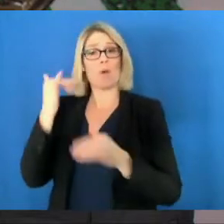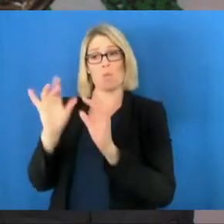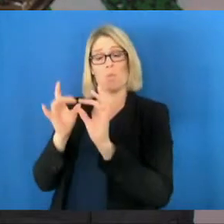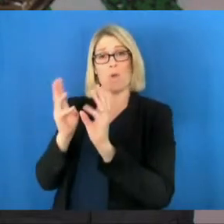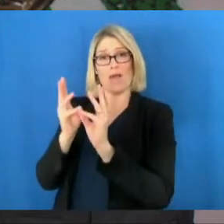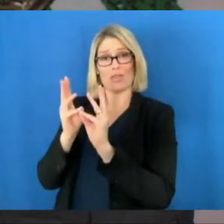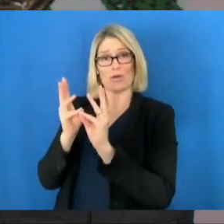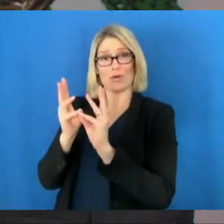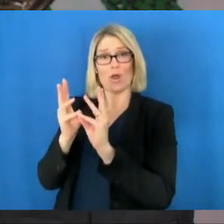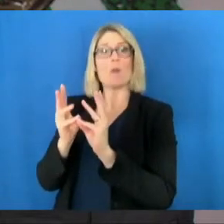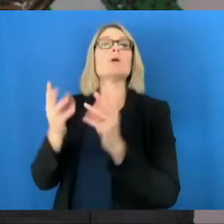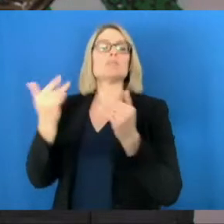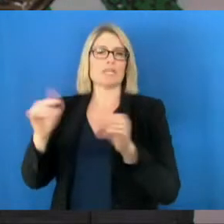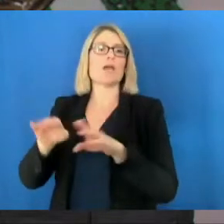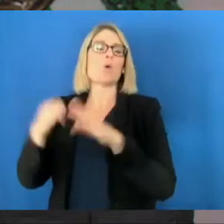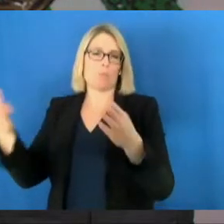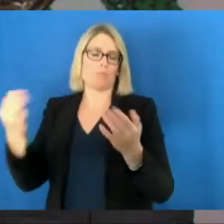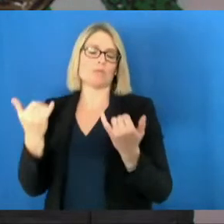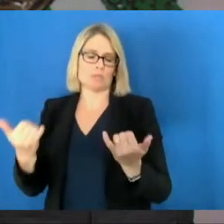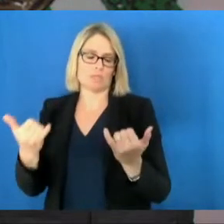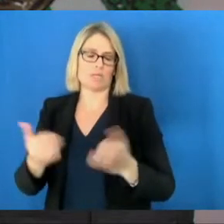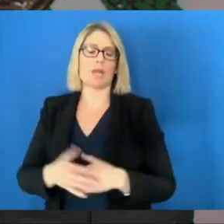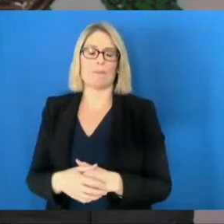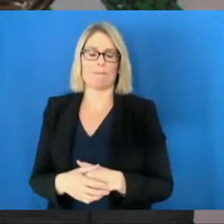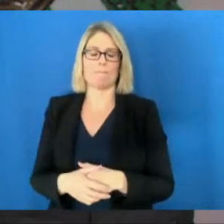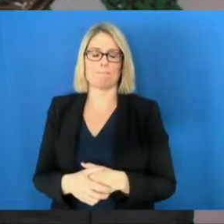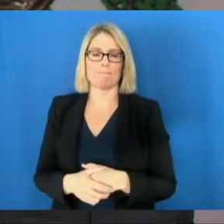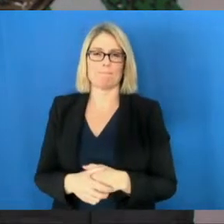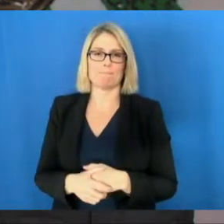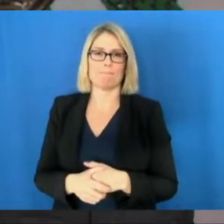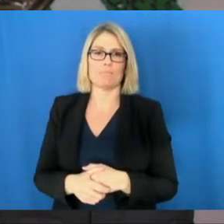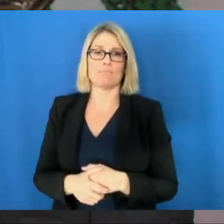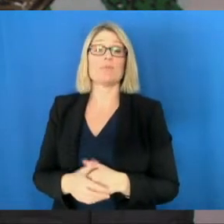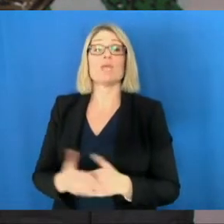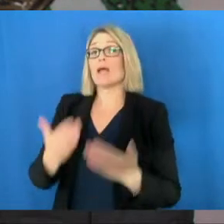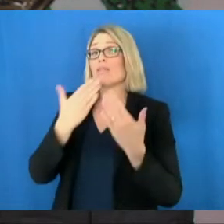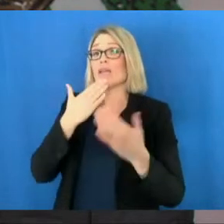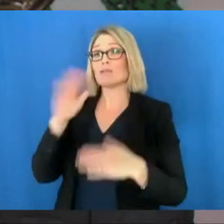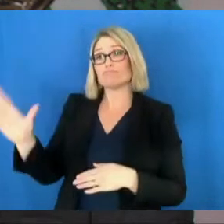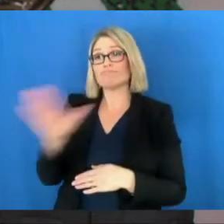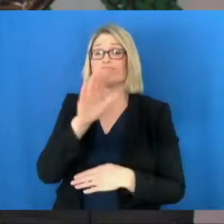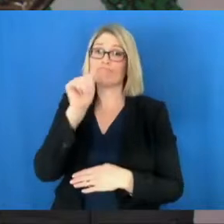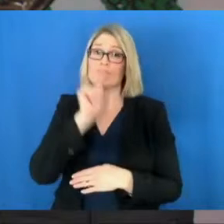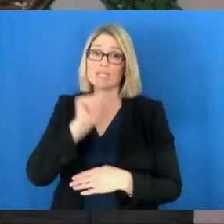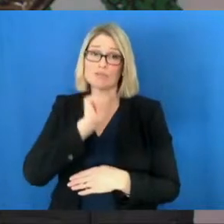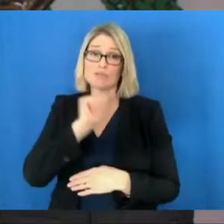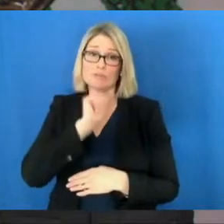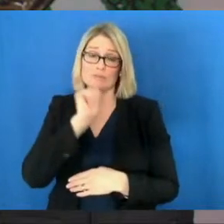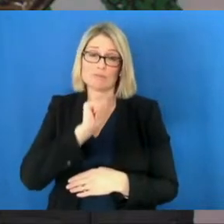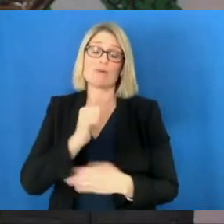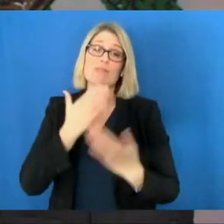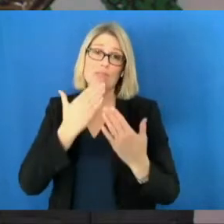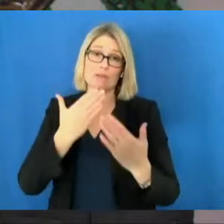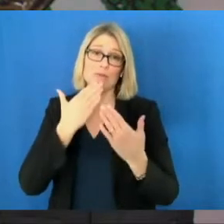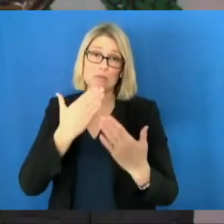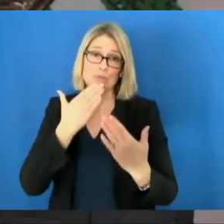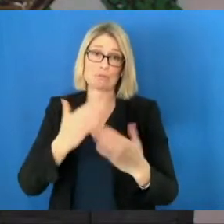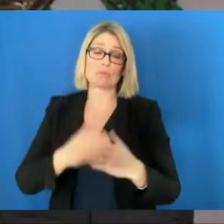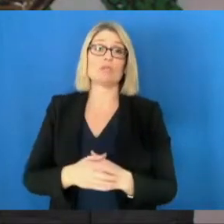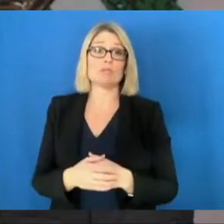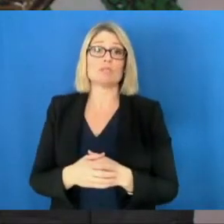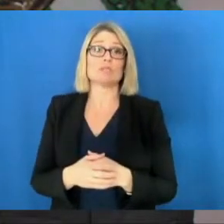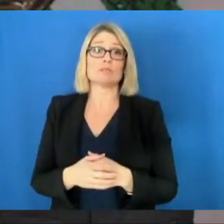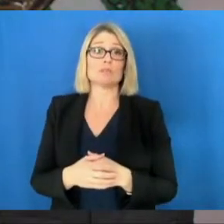normal schedule today. Thanks again for your patience as we continue to move forward through